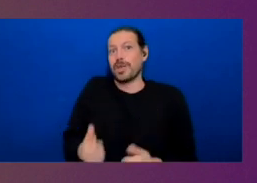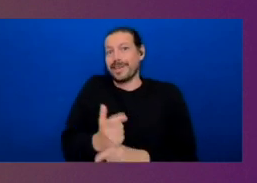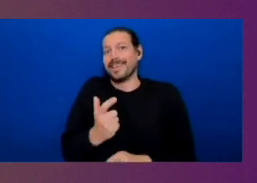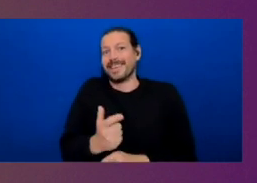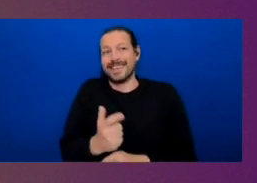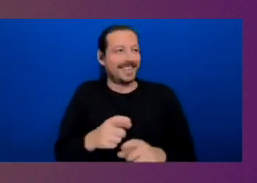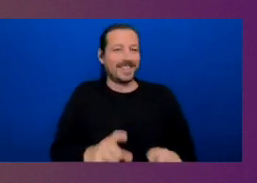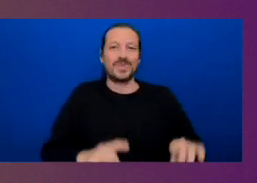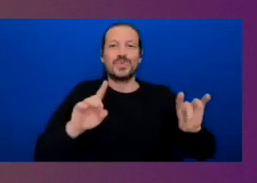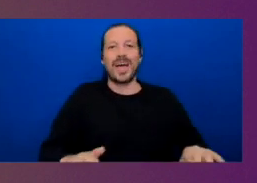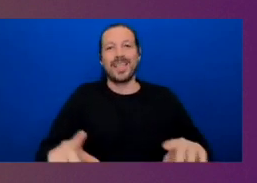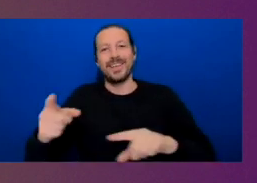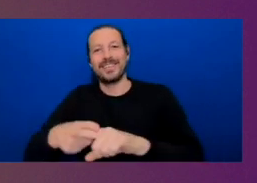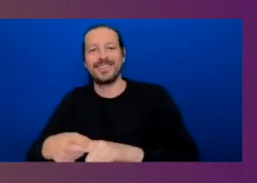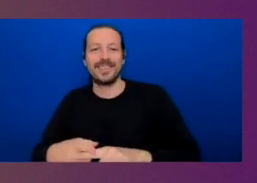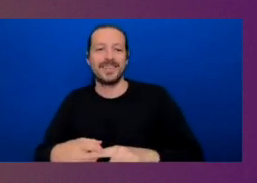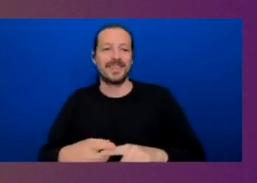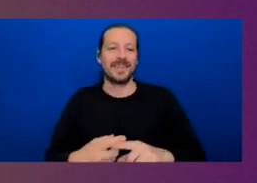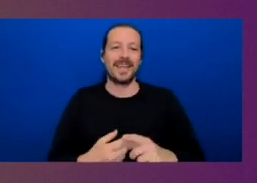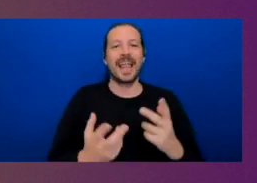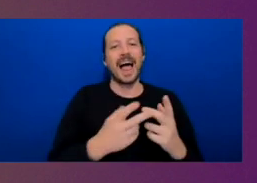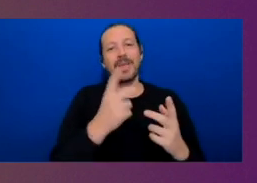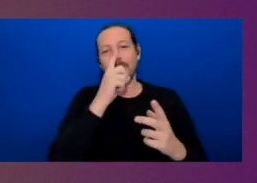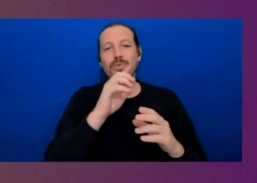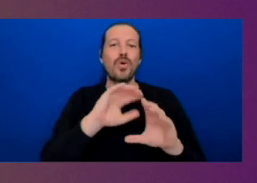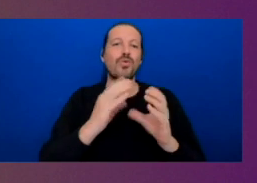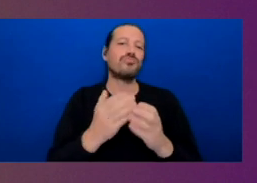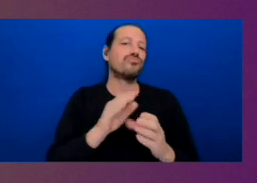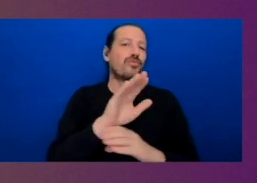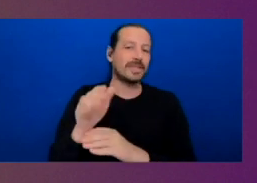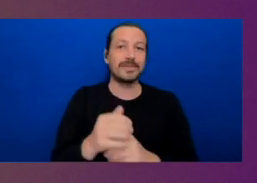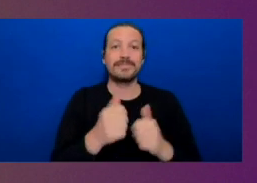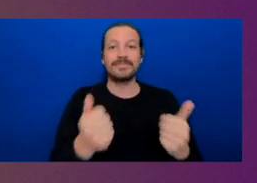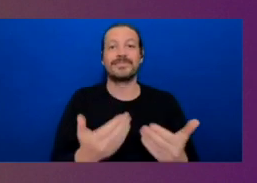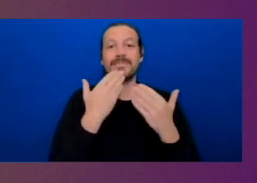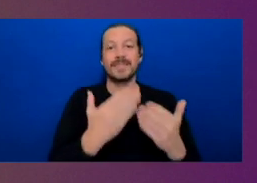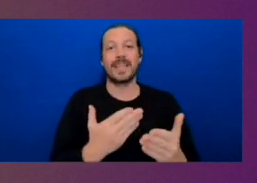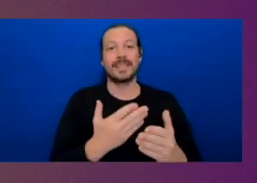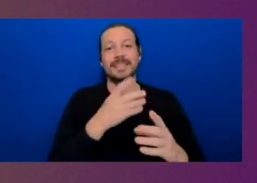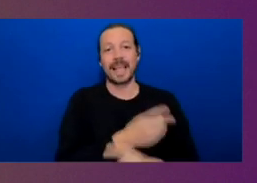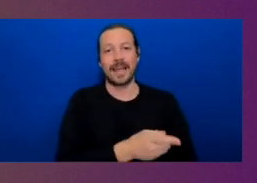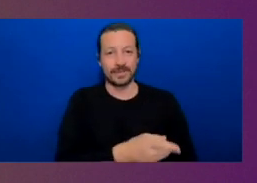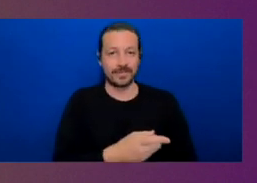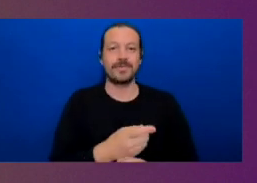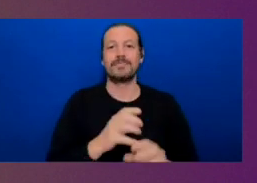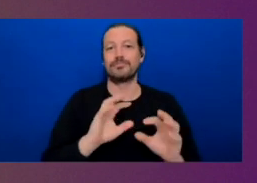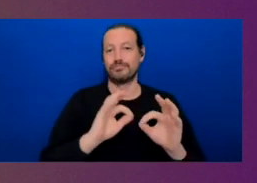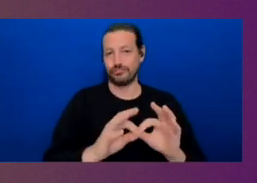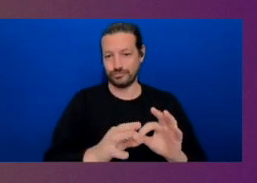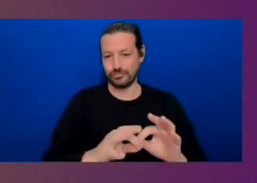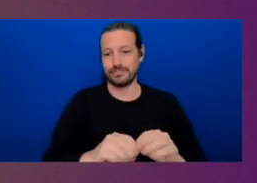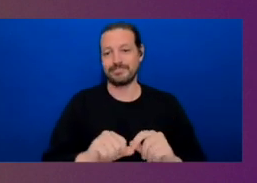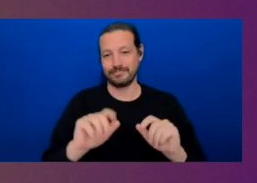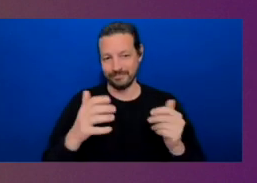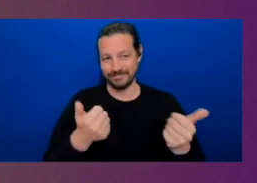in Australia, and for those that are joining us from other parts of the world. Thanks also to David Childs, our Auslan interpreter.